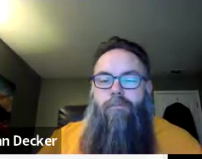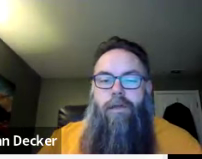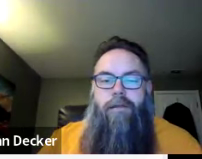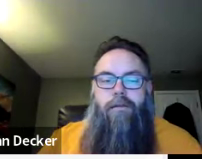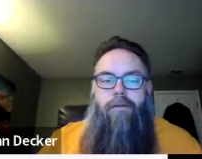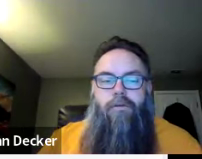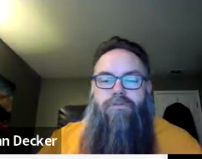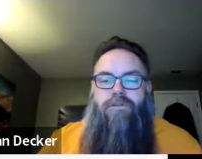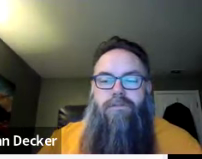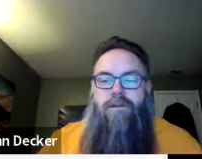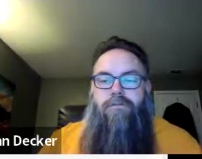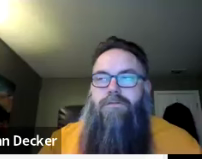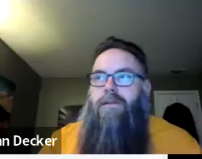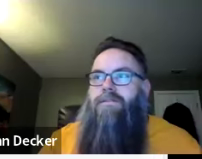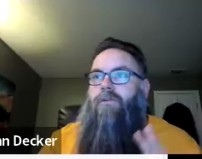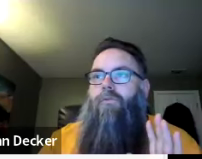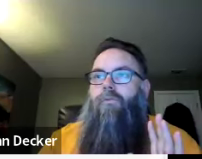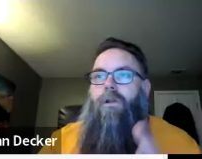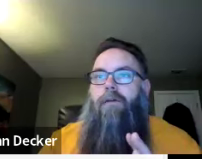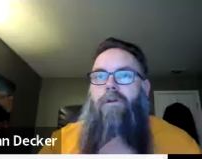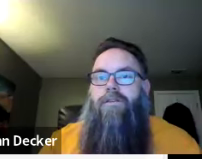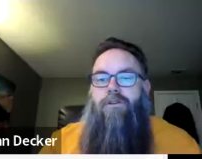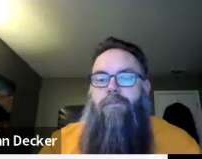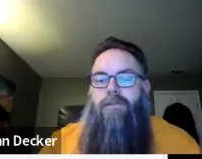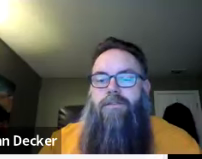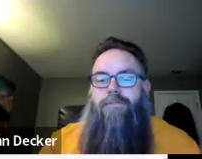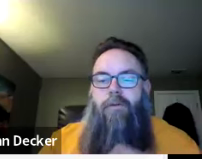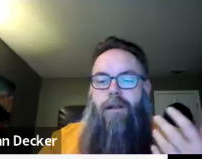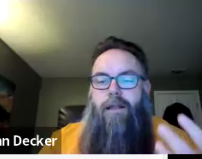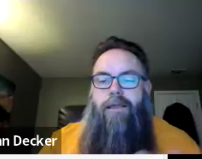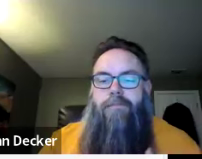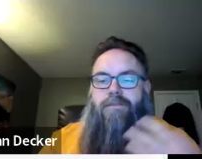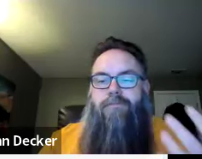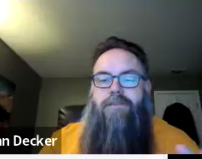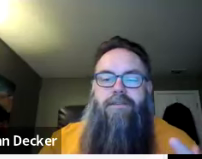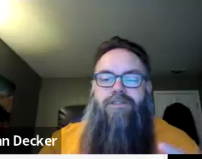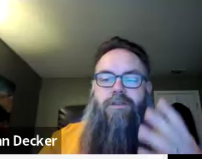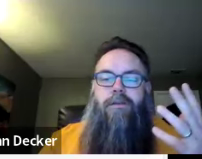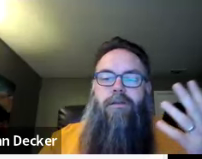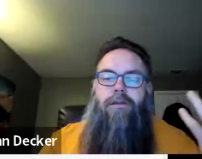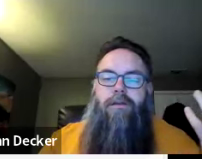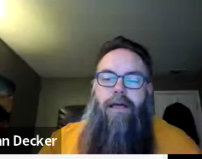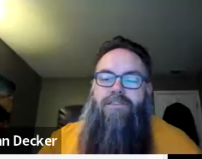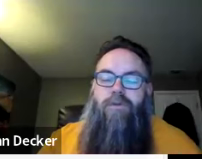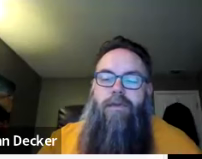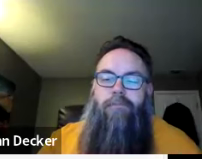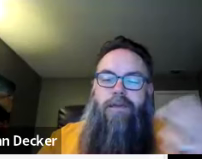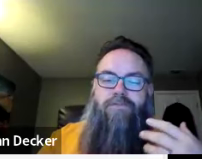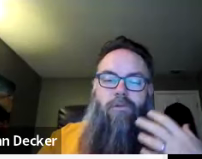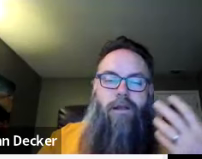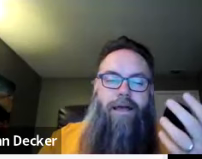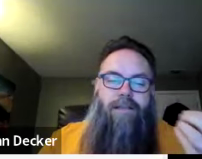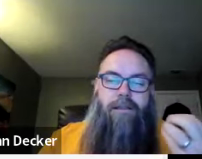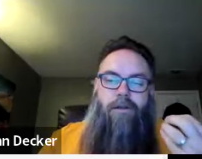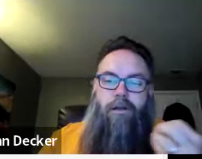their appropriate new service codes. And so we're not very concerned about this, but I wanted to clean up some of the discussion last week